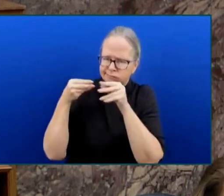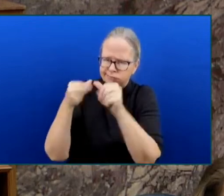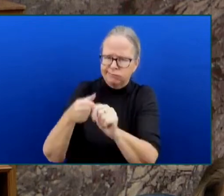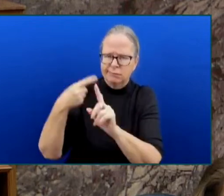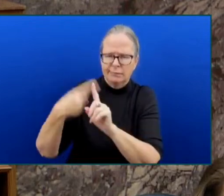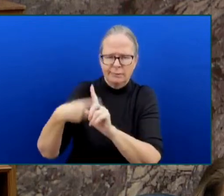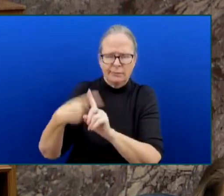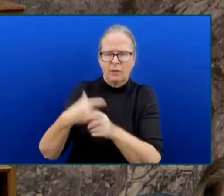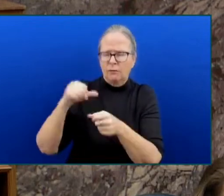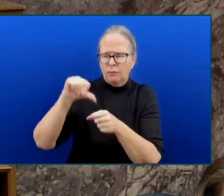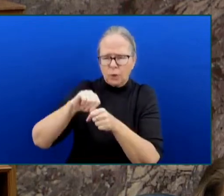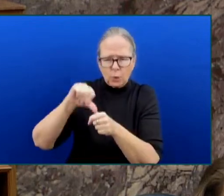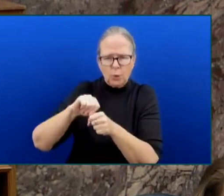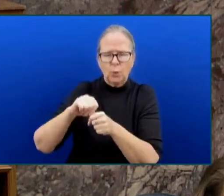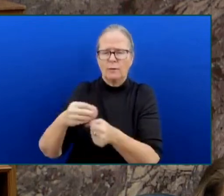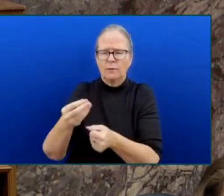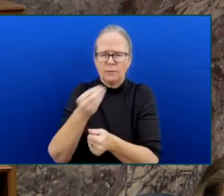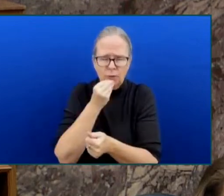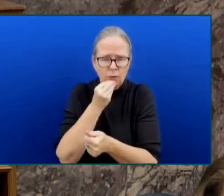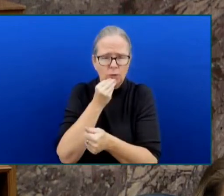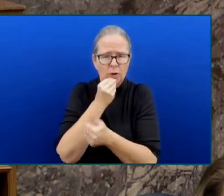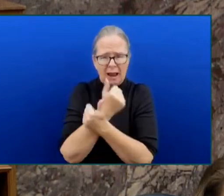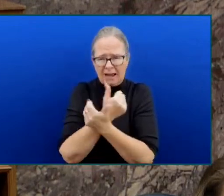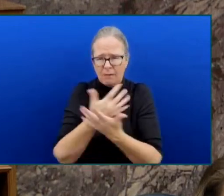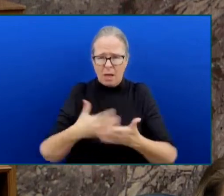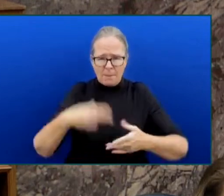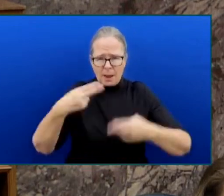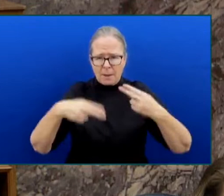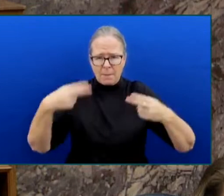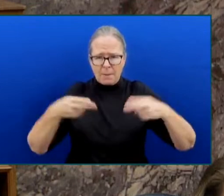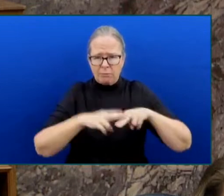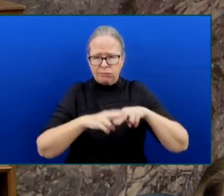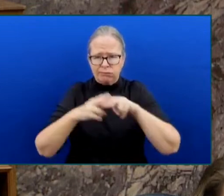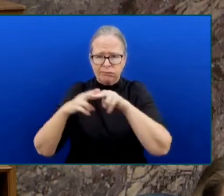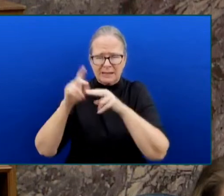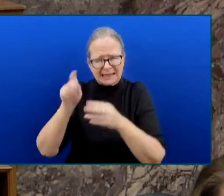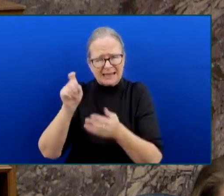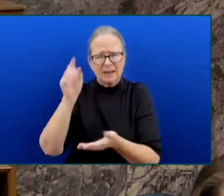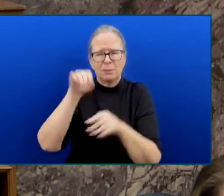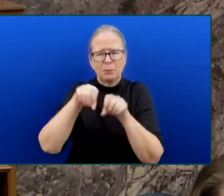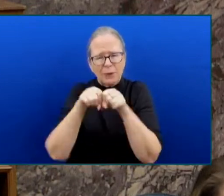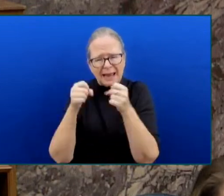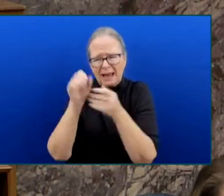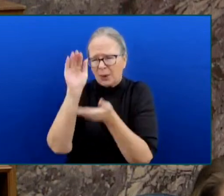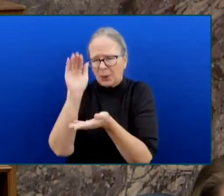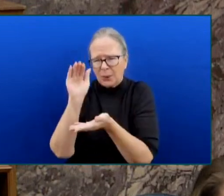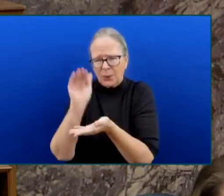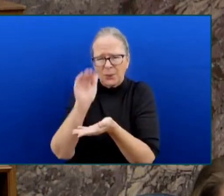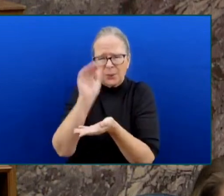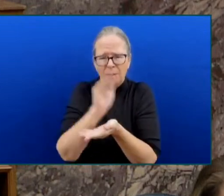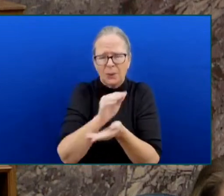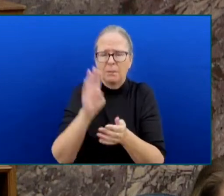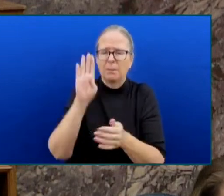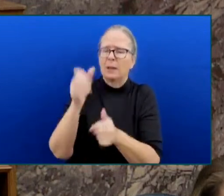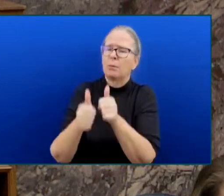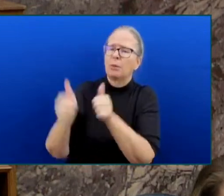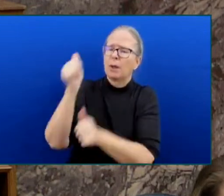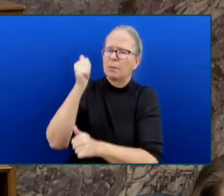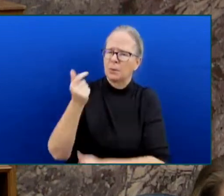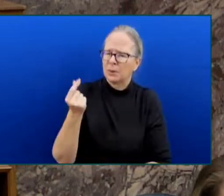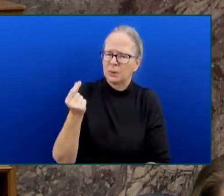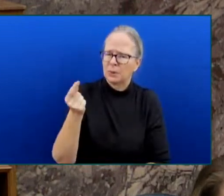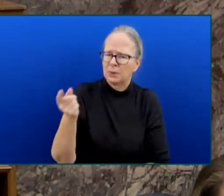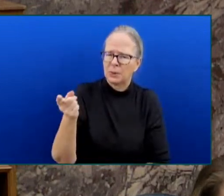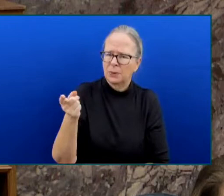a break. Yet, instead of providing relief, this Premier is on track to balloon the carbon tax from